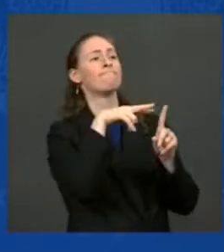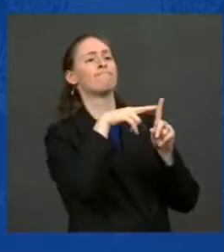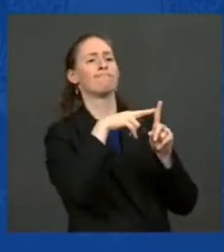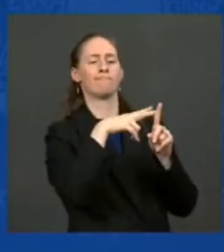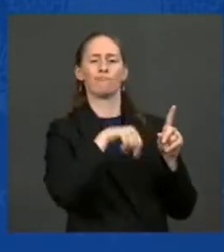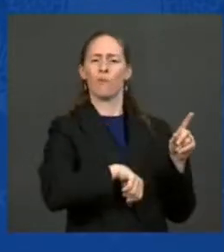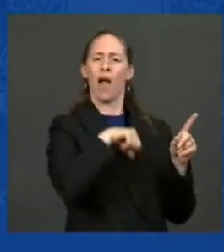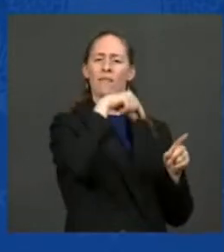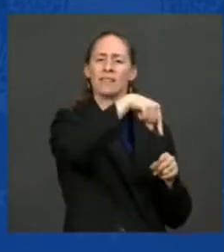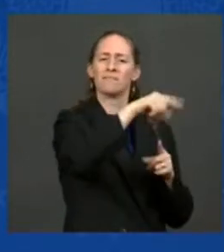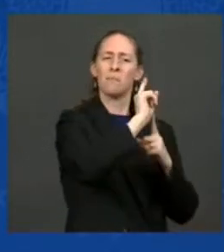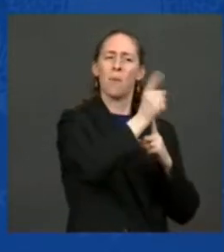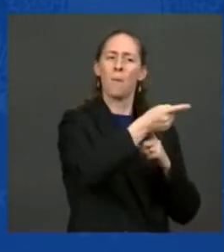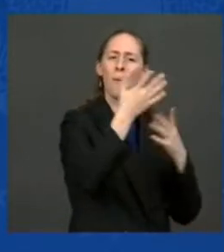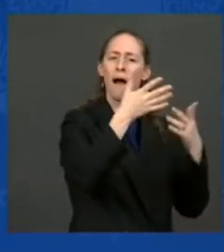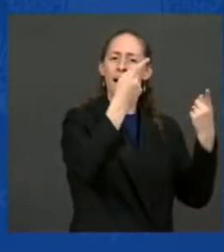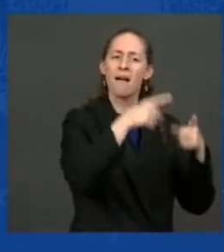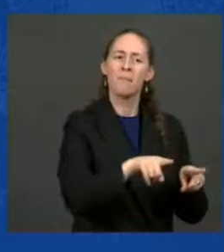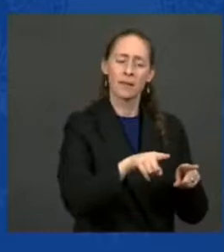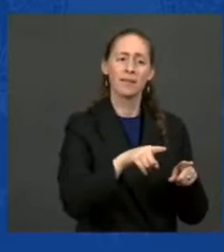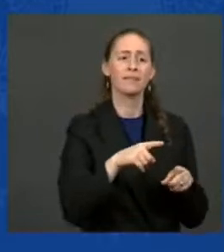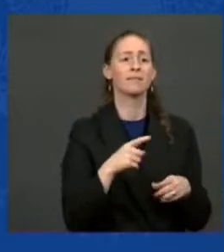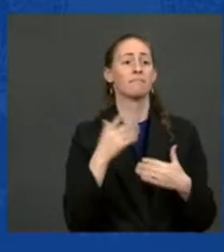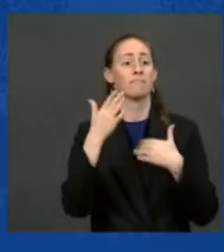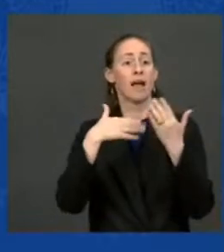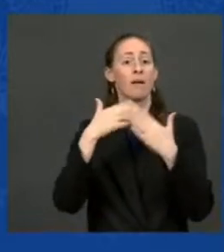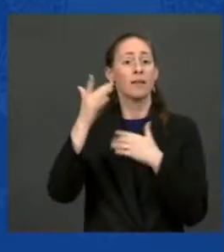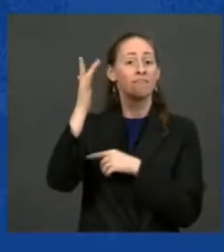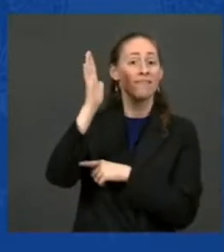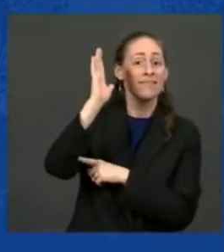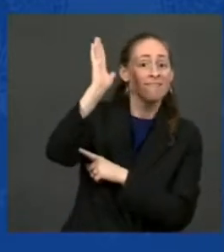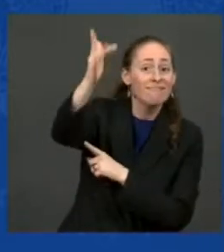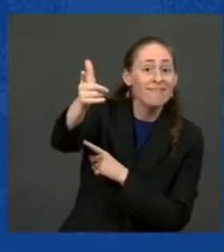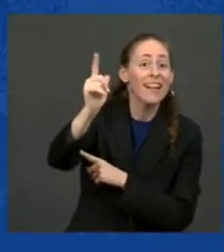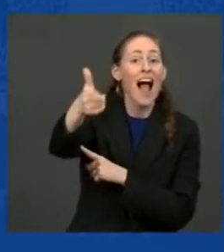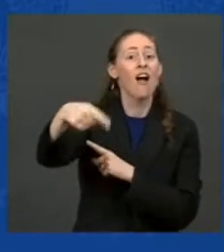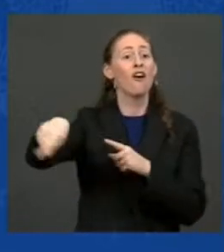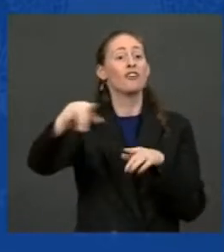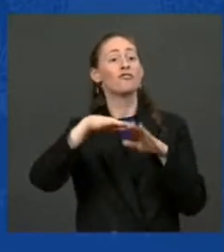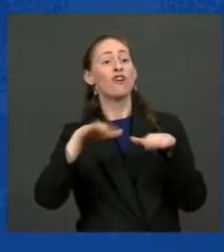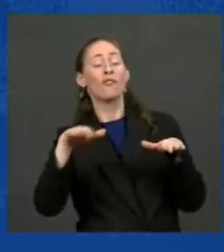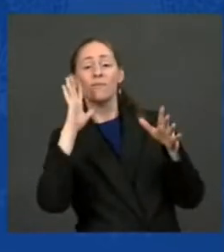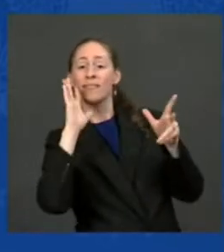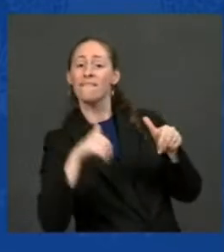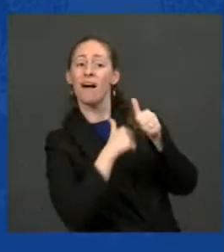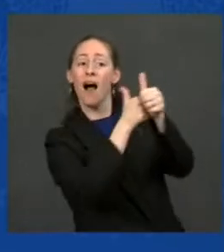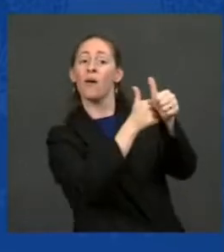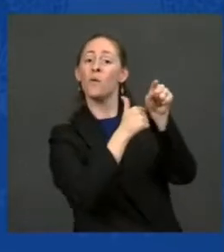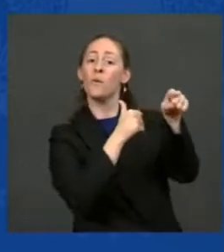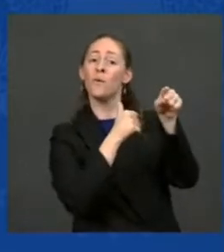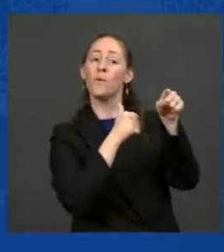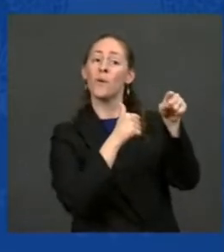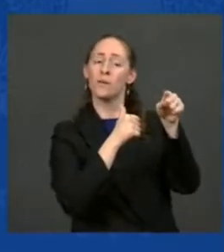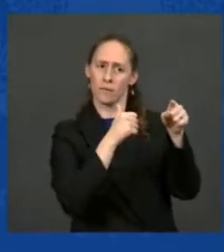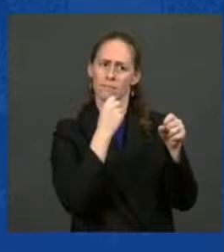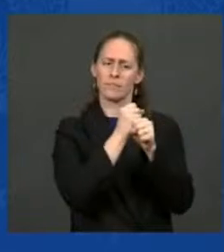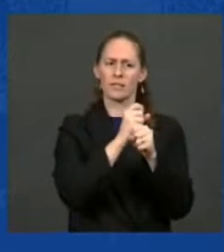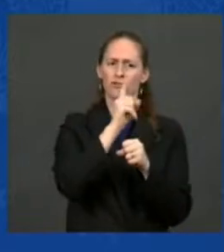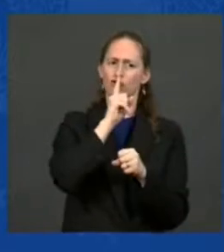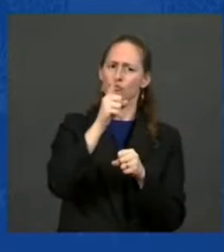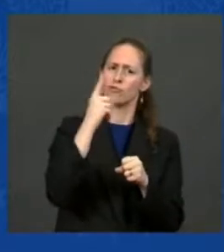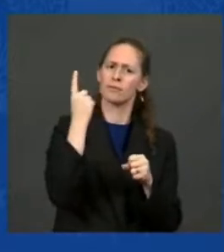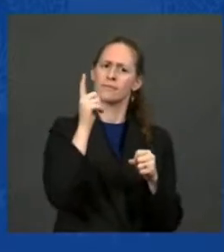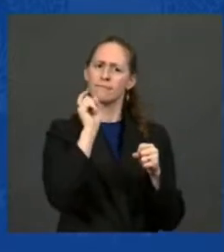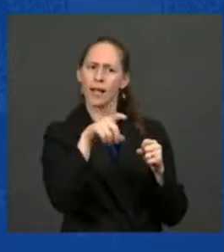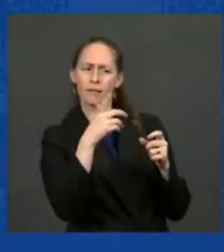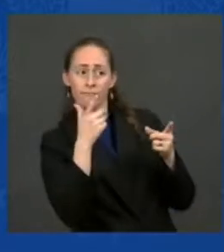at the bar themselves, and perhaps they will invoke the precedents and call upon the law that we make here at Nuremberg." Today we